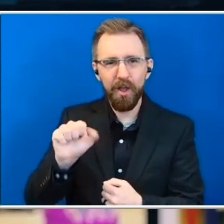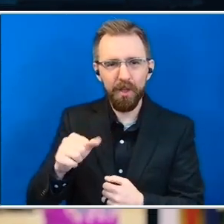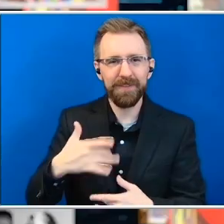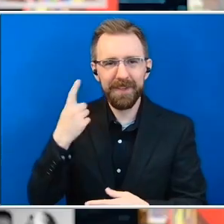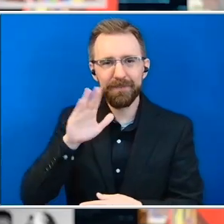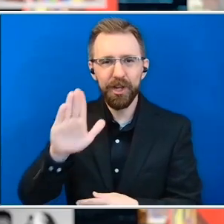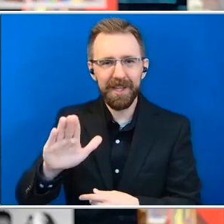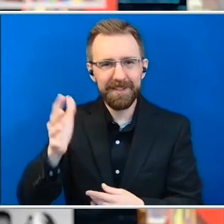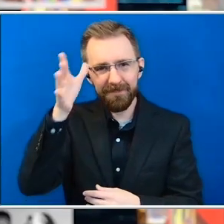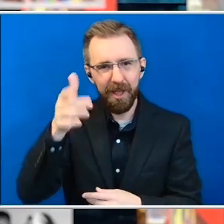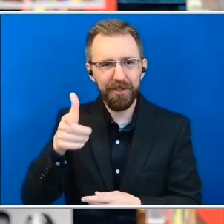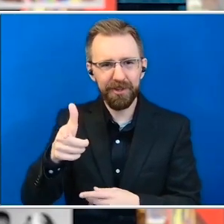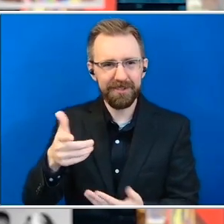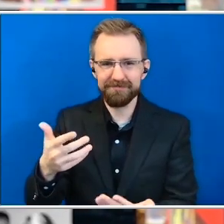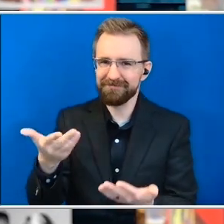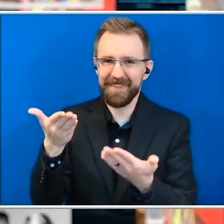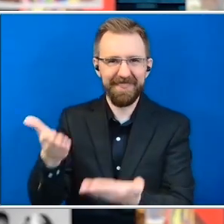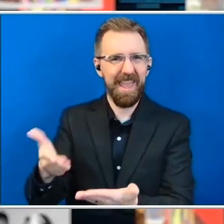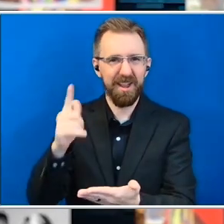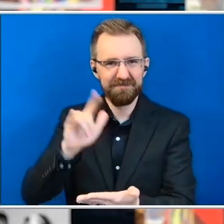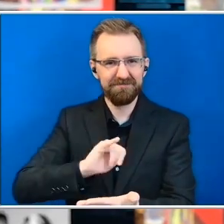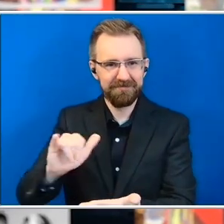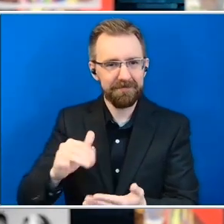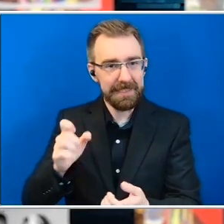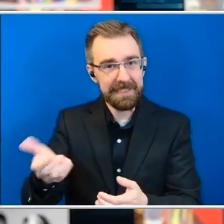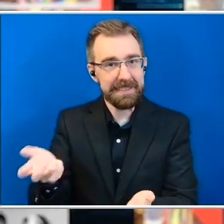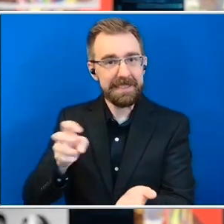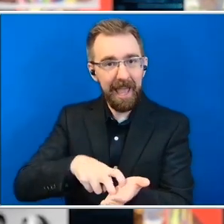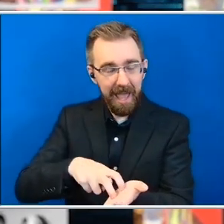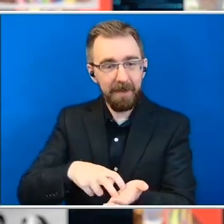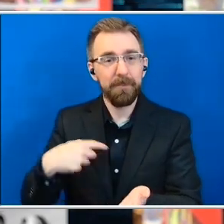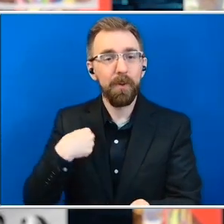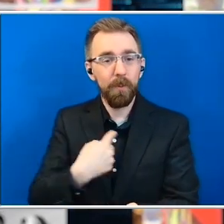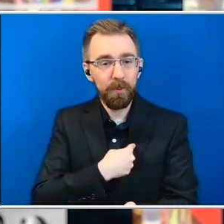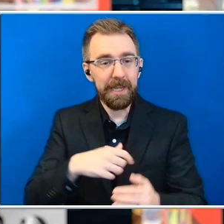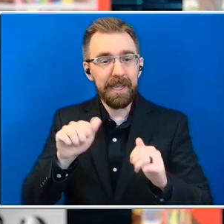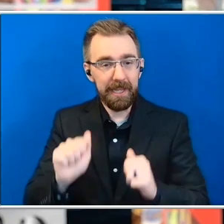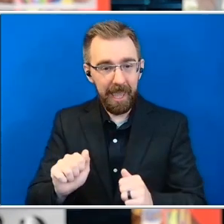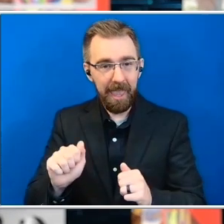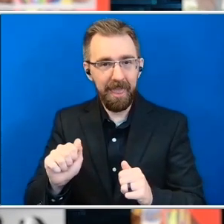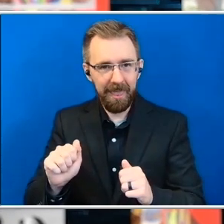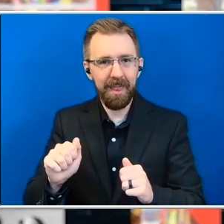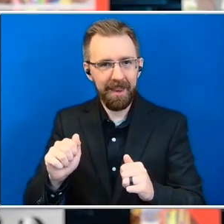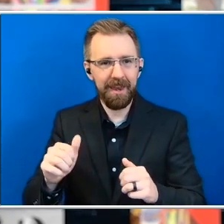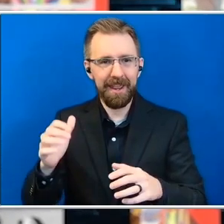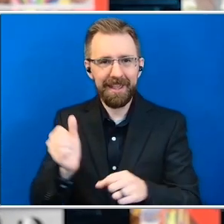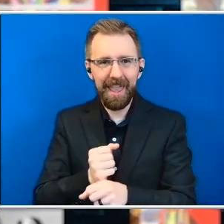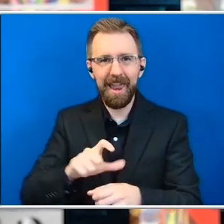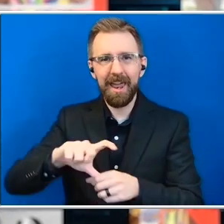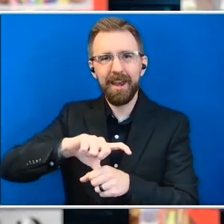ever present. We need to get you up so we can get a donut.